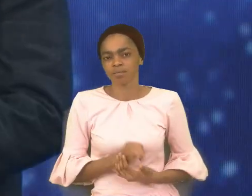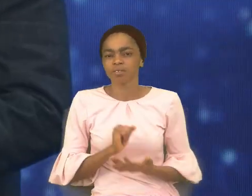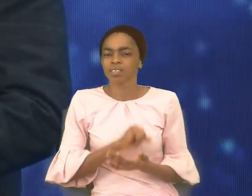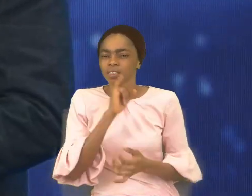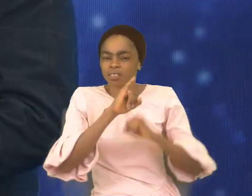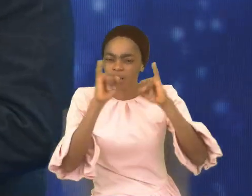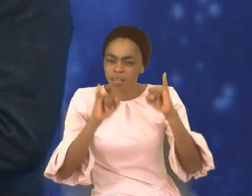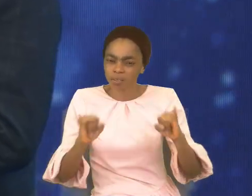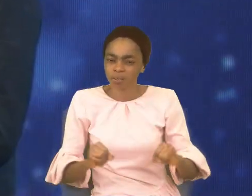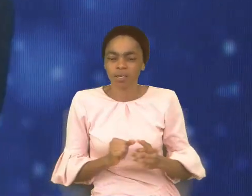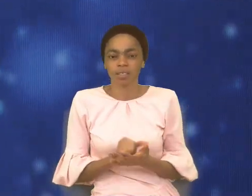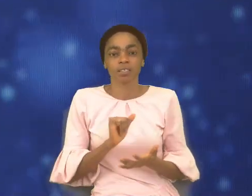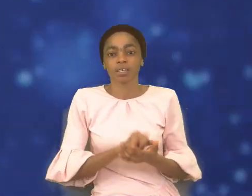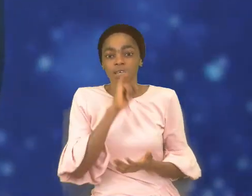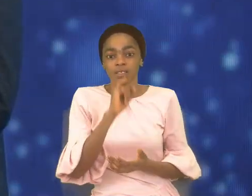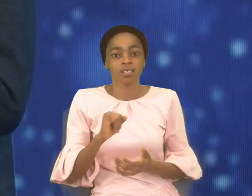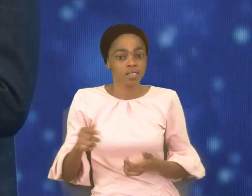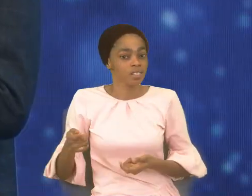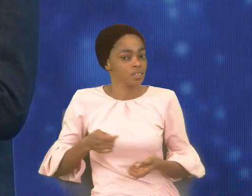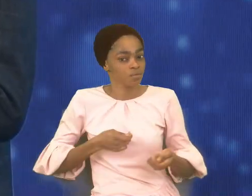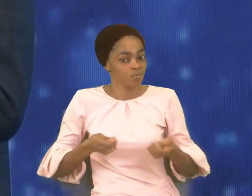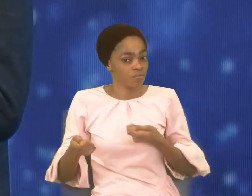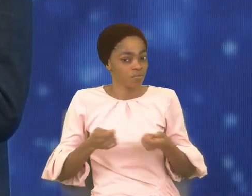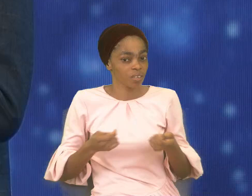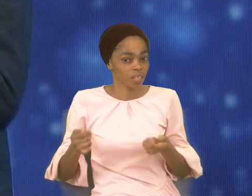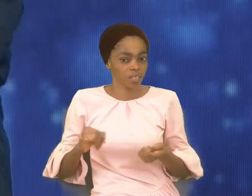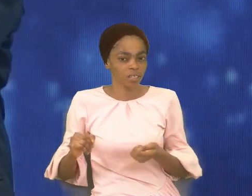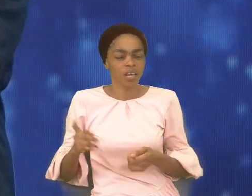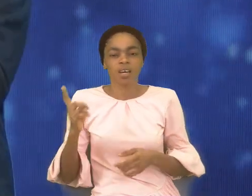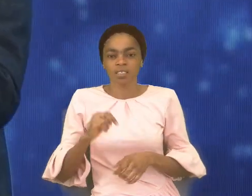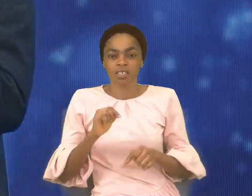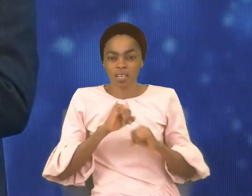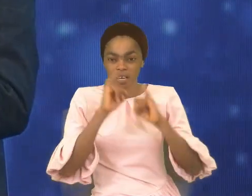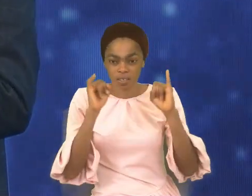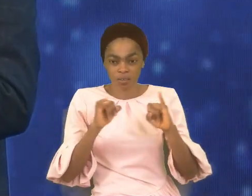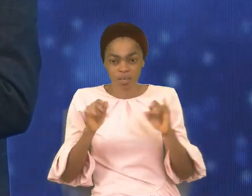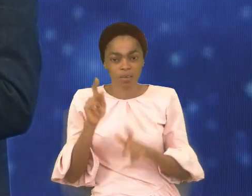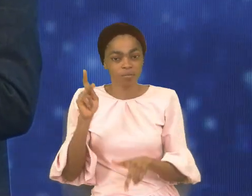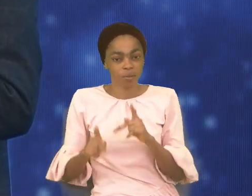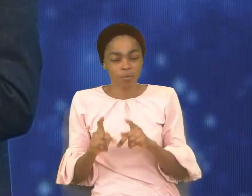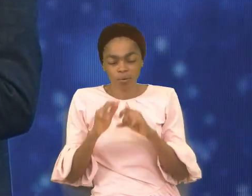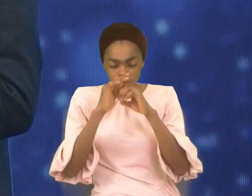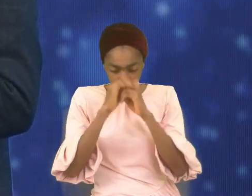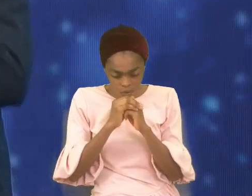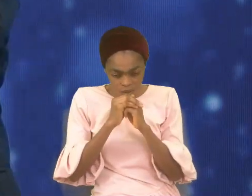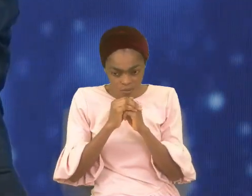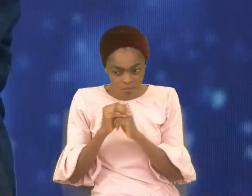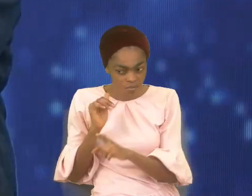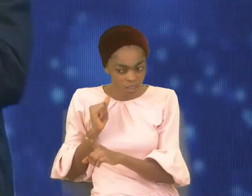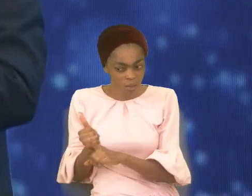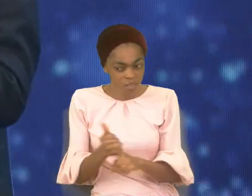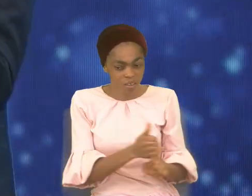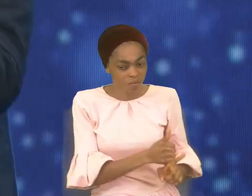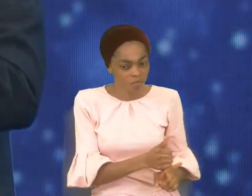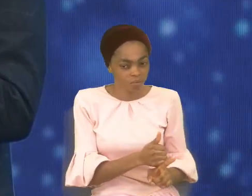the idolatry, people worship themselves, they worship their opinions, they